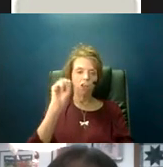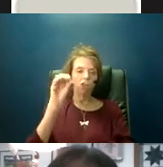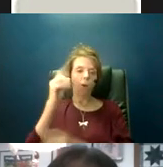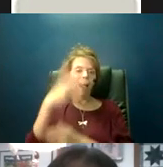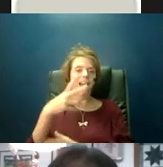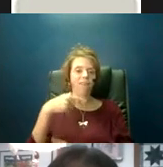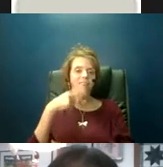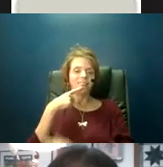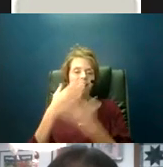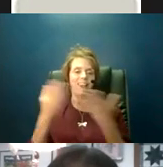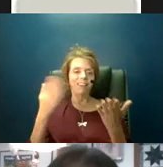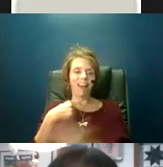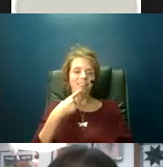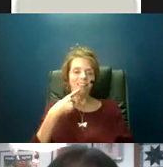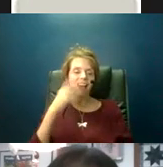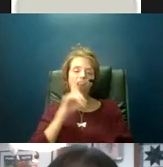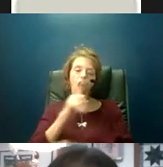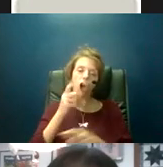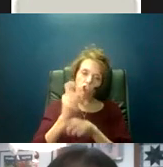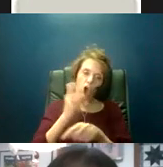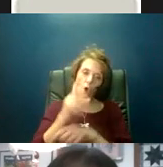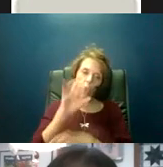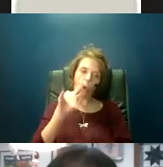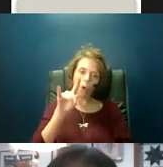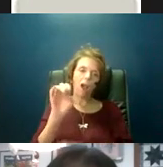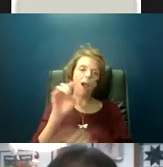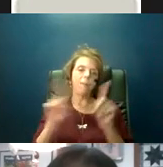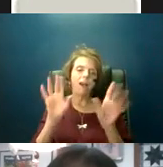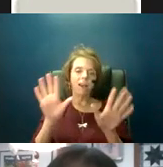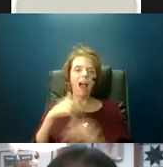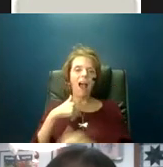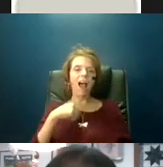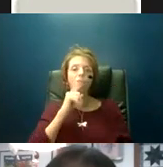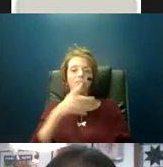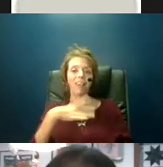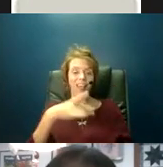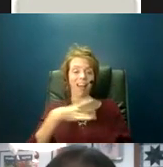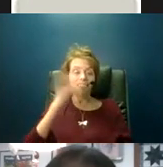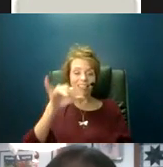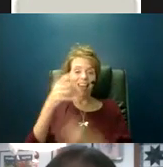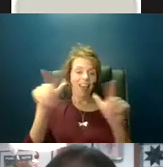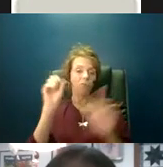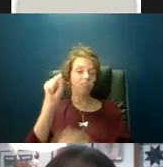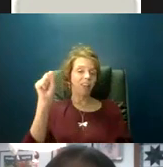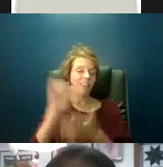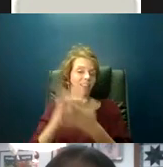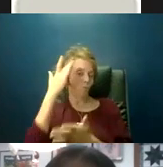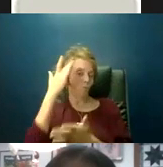I say are kind of jokey, but I liked that language. So that's why I say